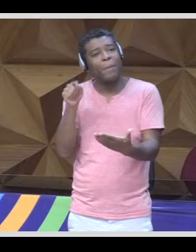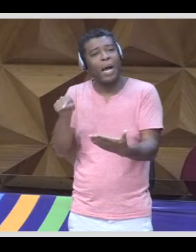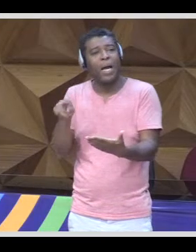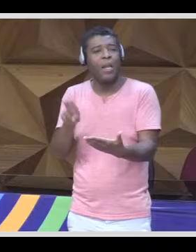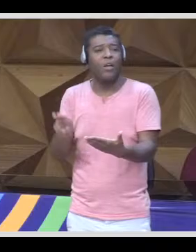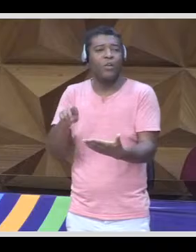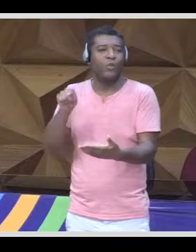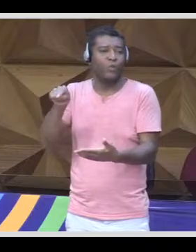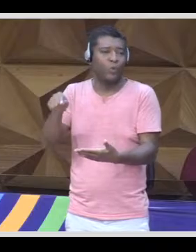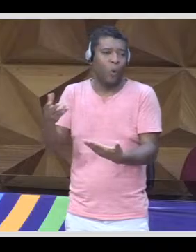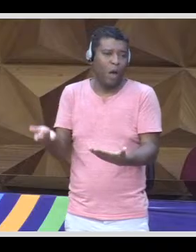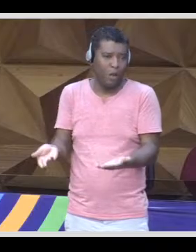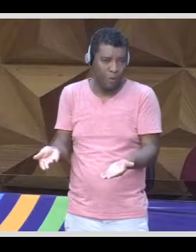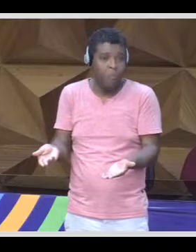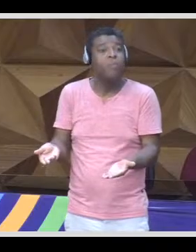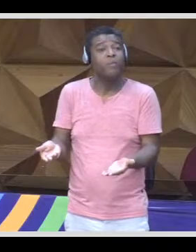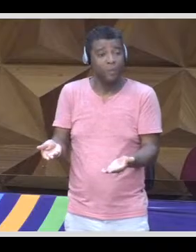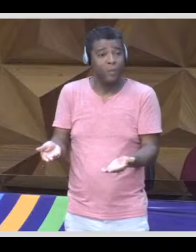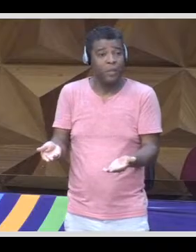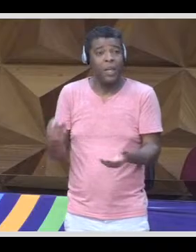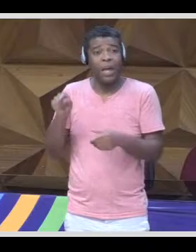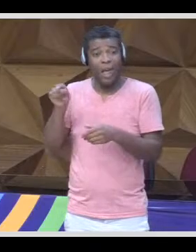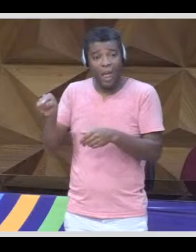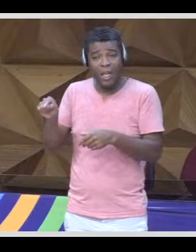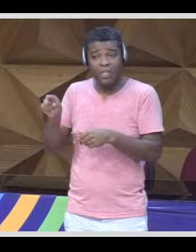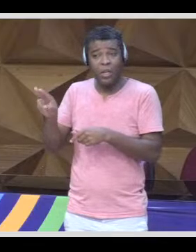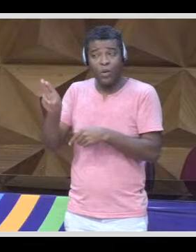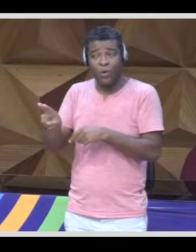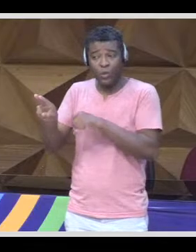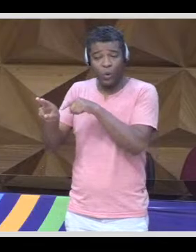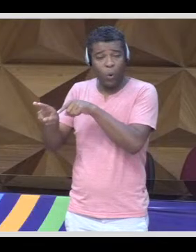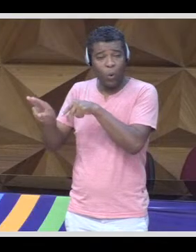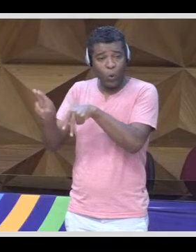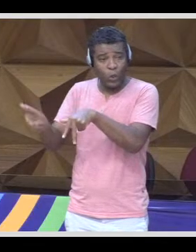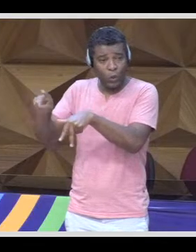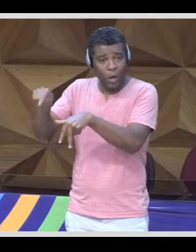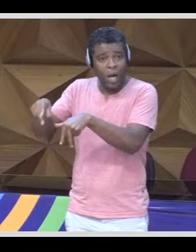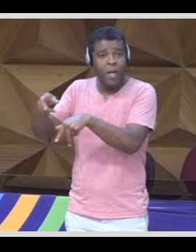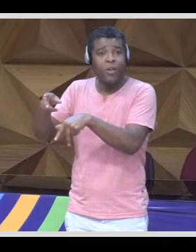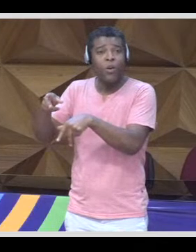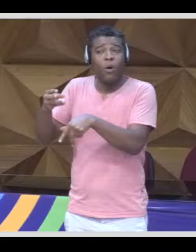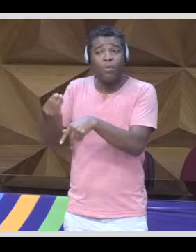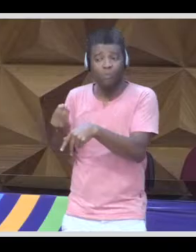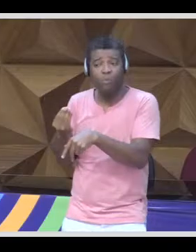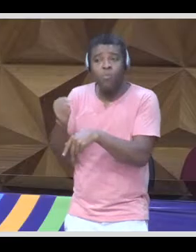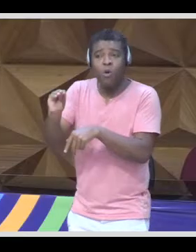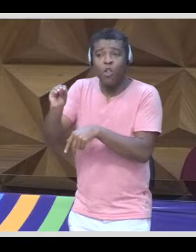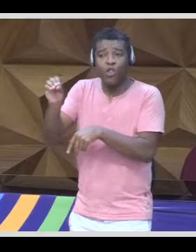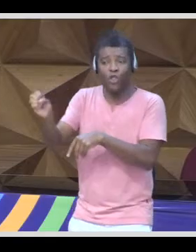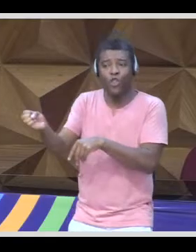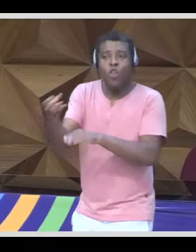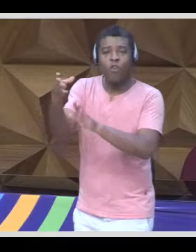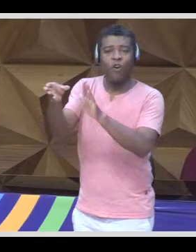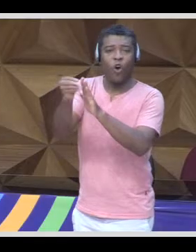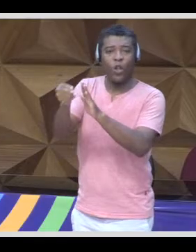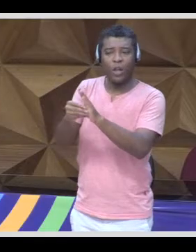introduce new content, just like we saw in WhatsApp. And what's this message? The message shared. So this